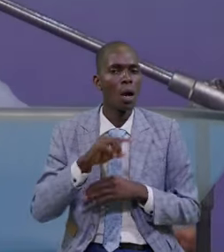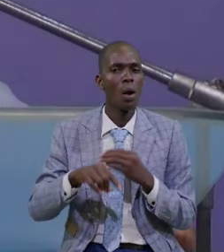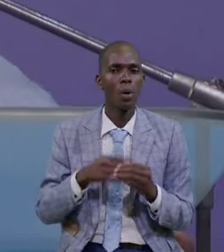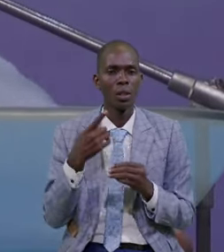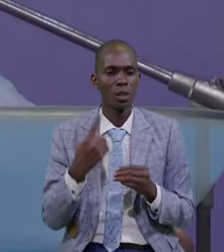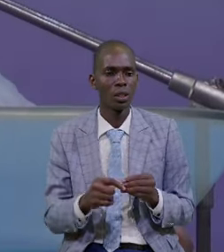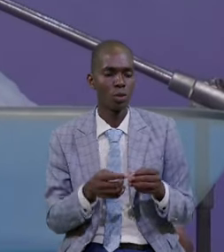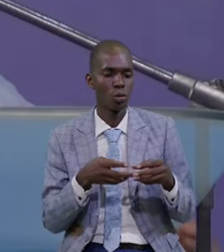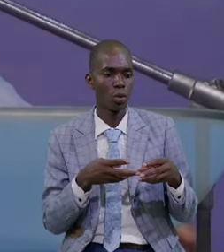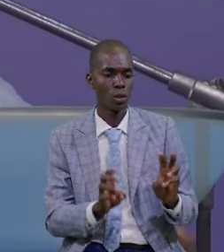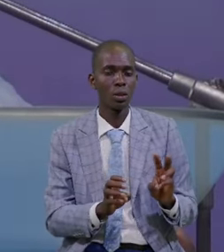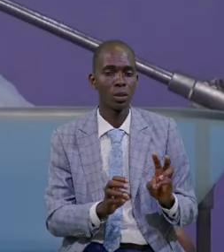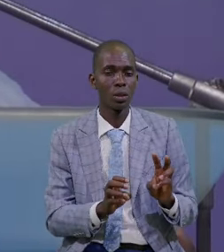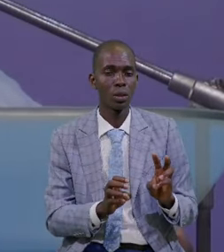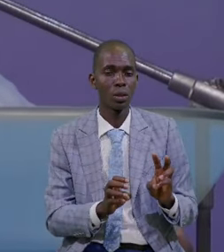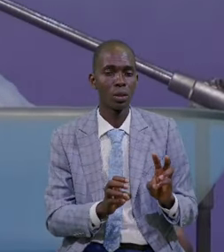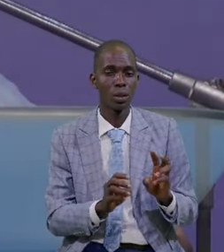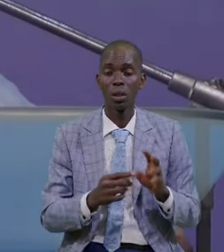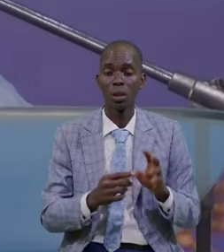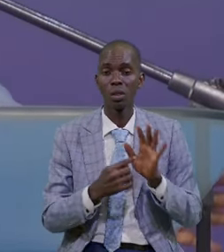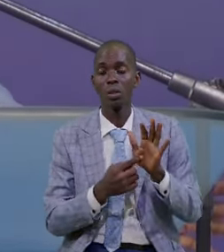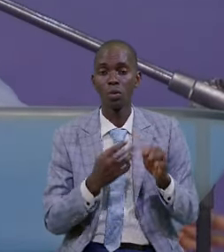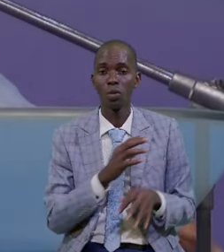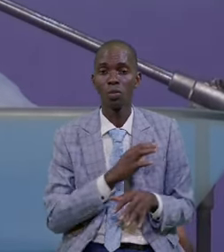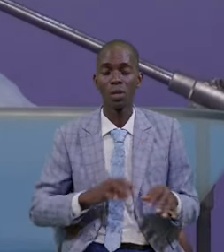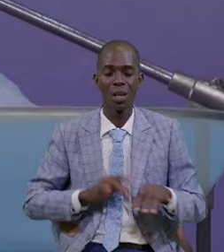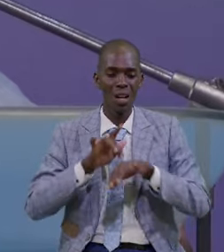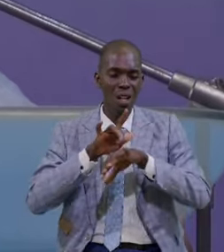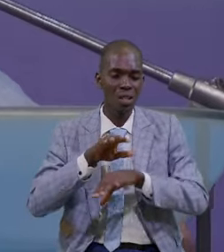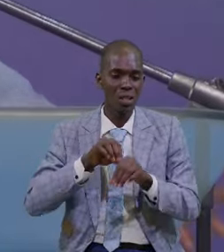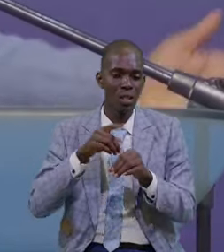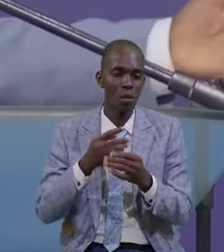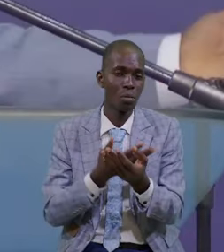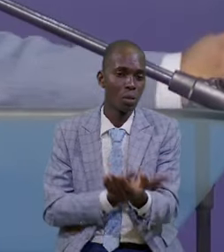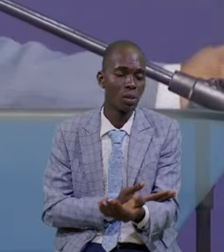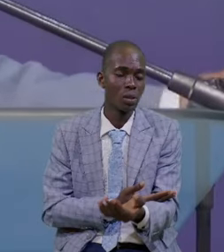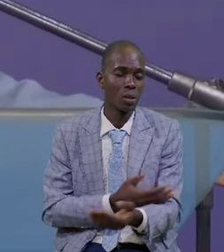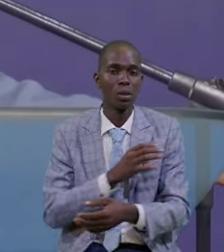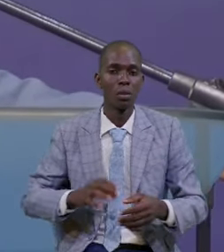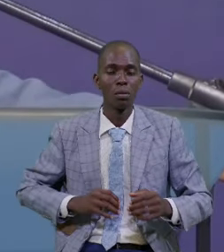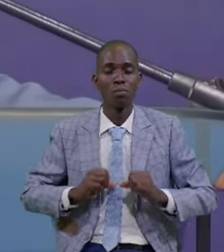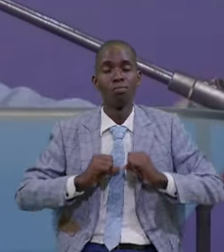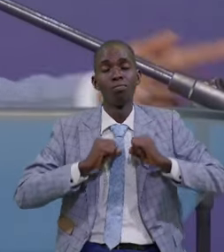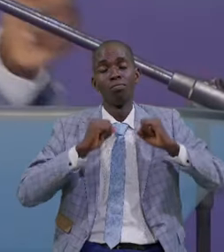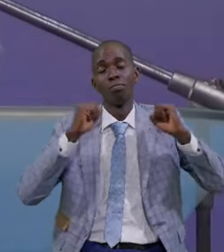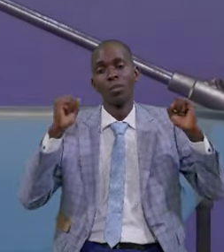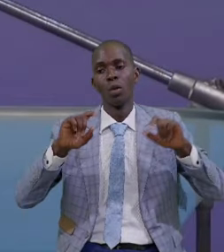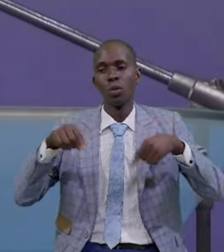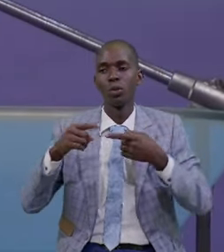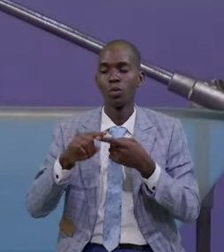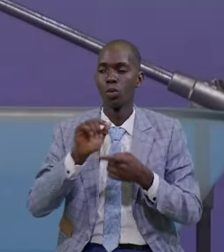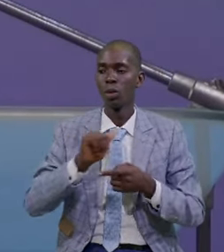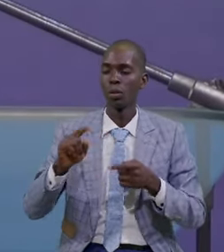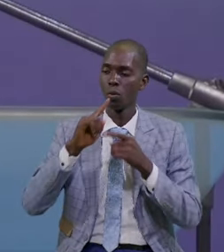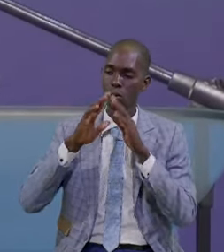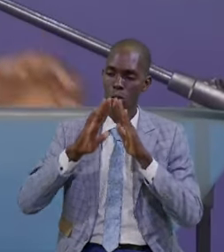Christ. Early in the morning, he rose up, and he went to a solitary place